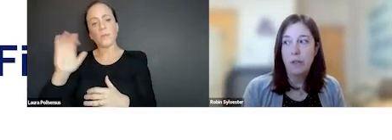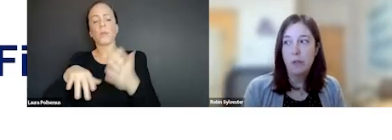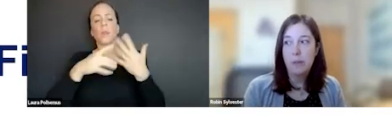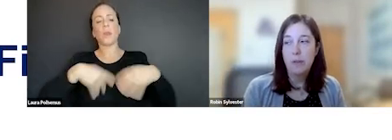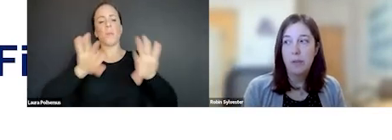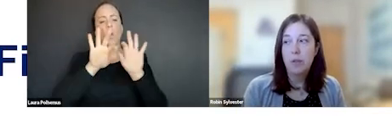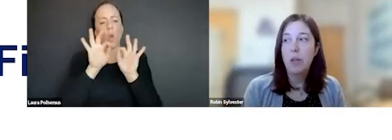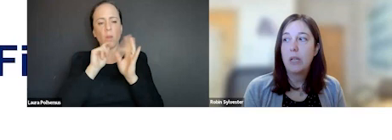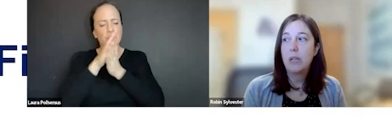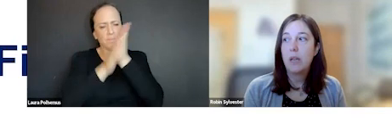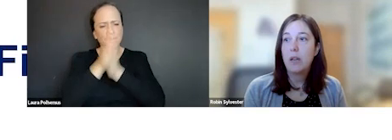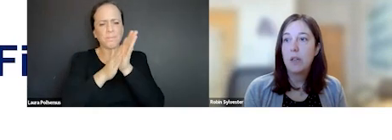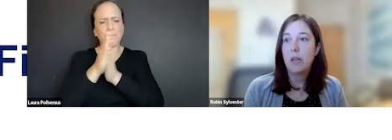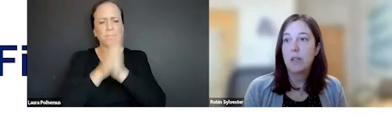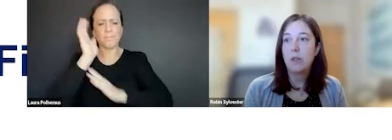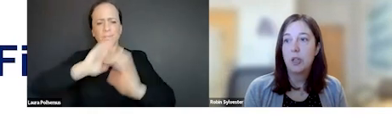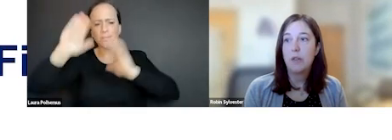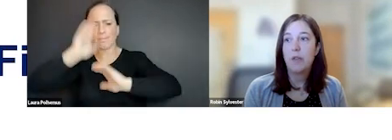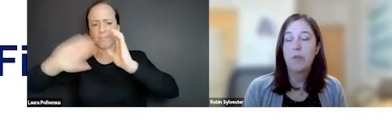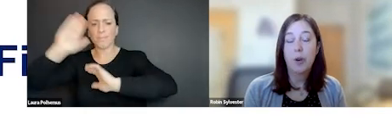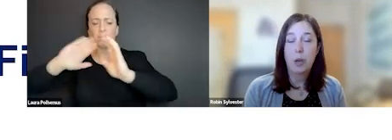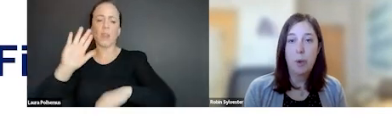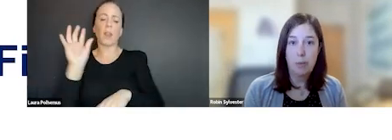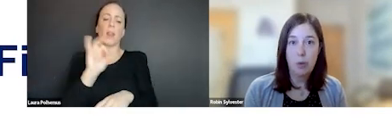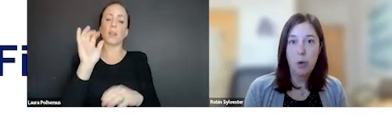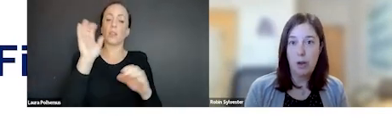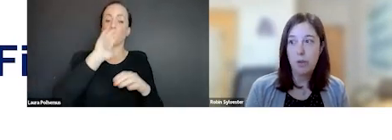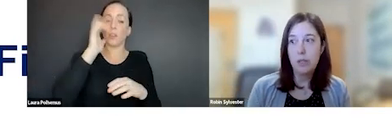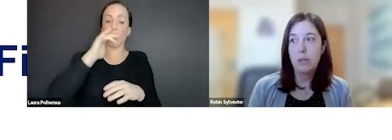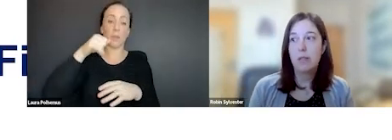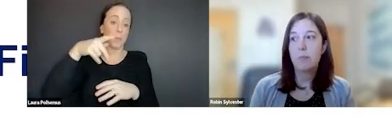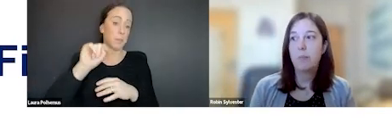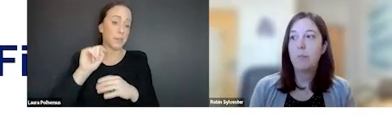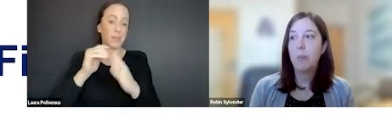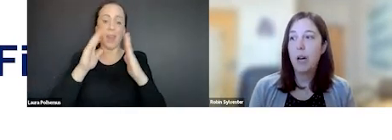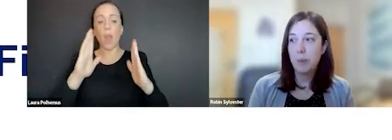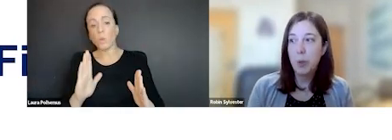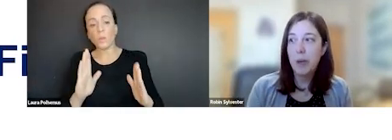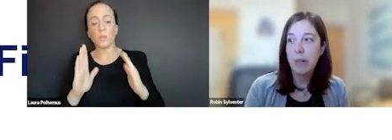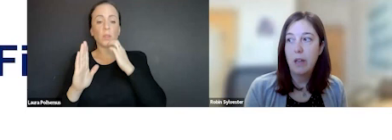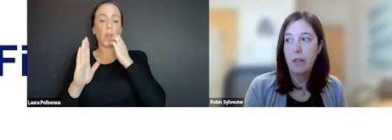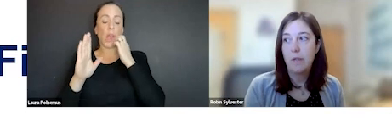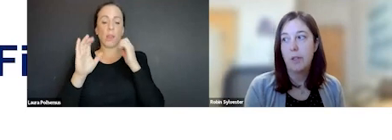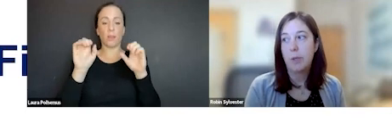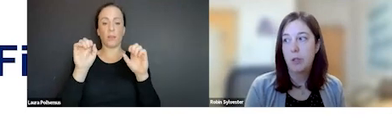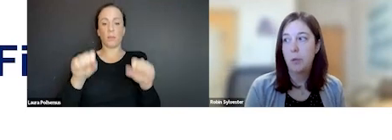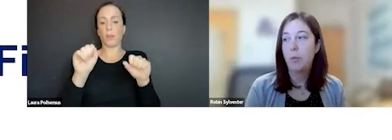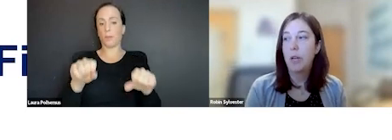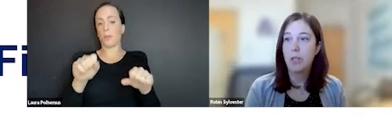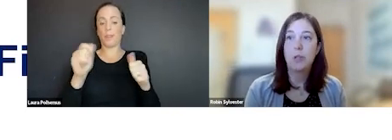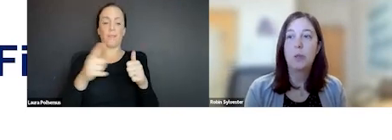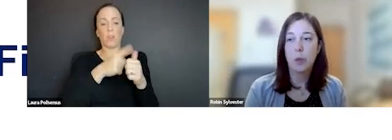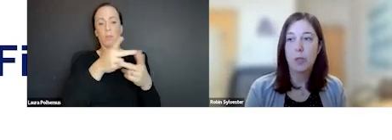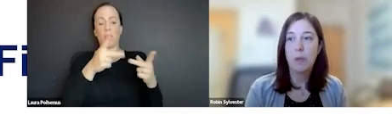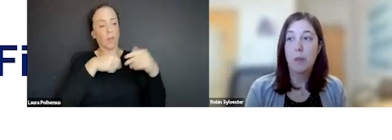for grants. So I like to think of it like searching for an apartment or house. It's possible, but unlikely the first place you